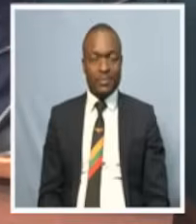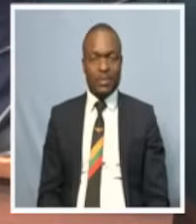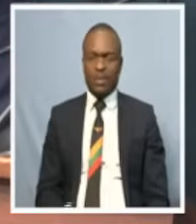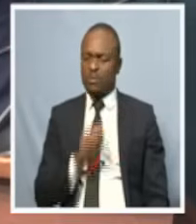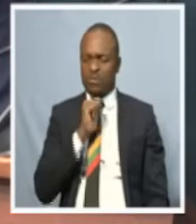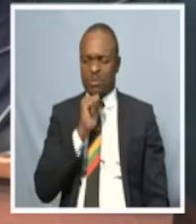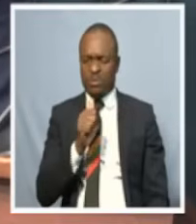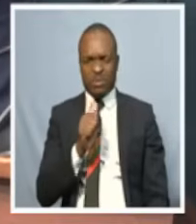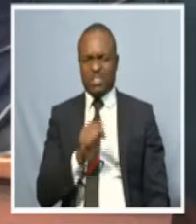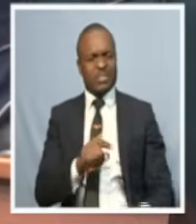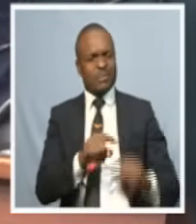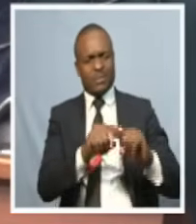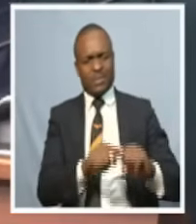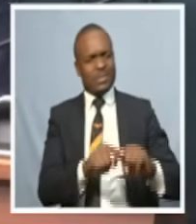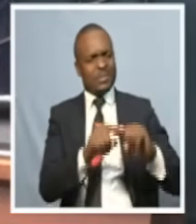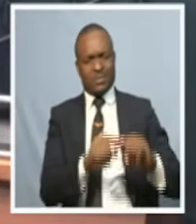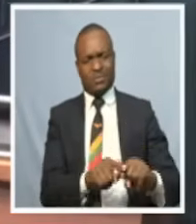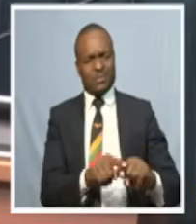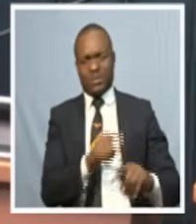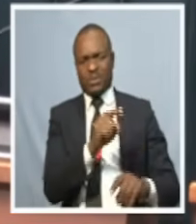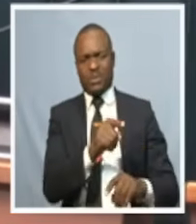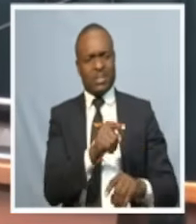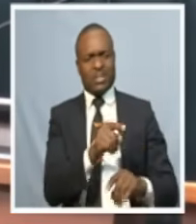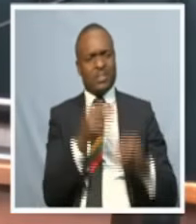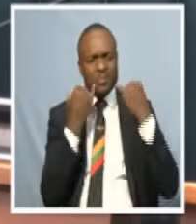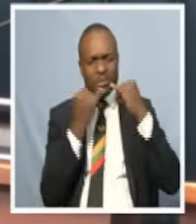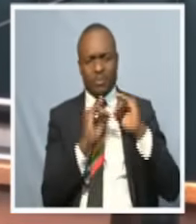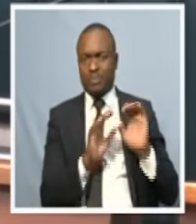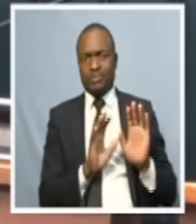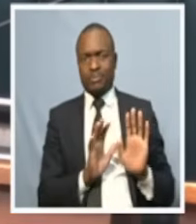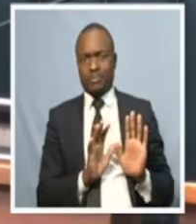We don't rely on that source.